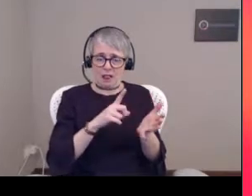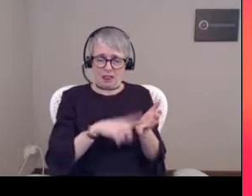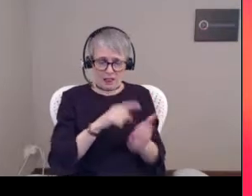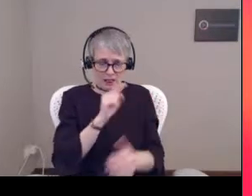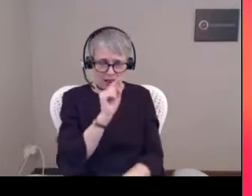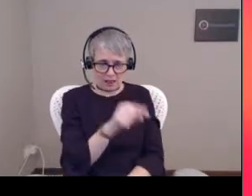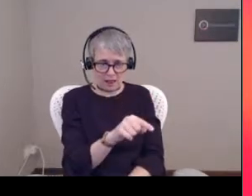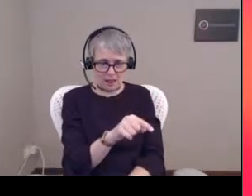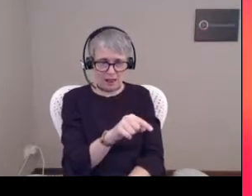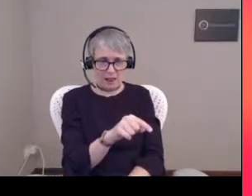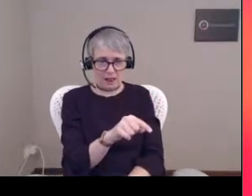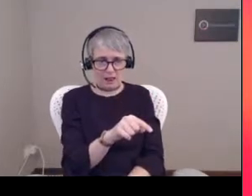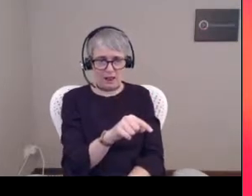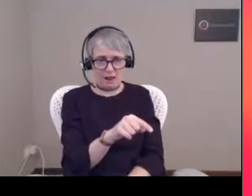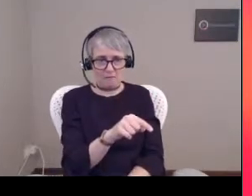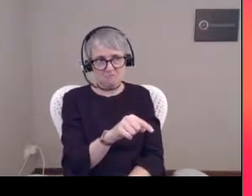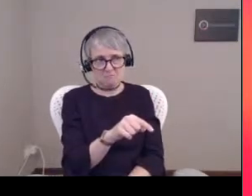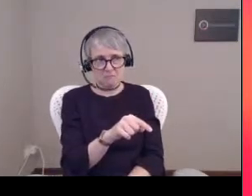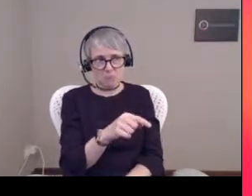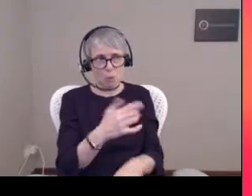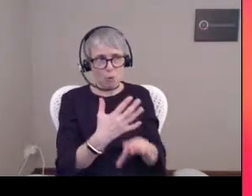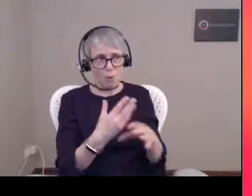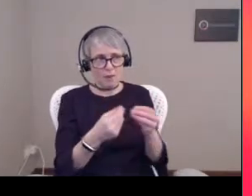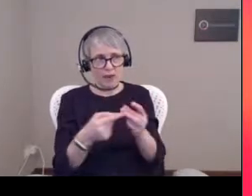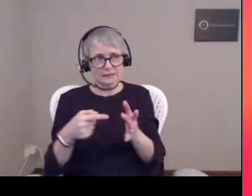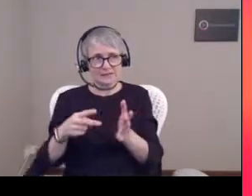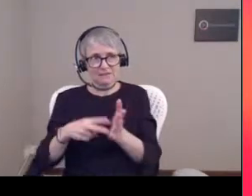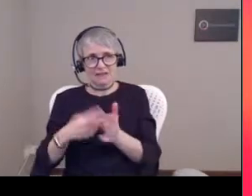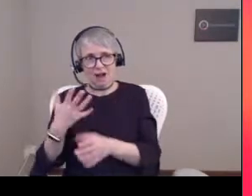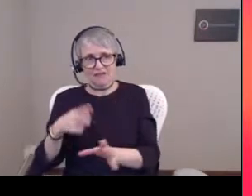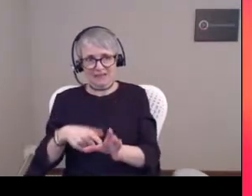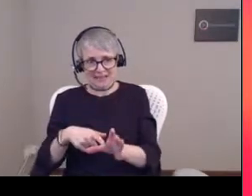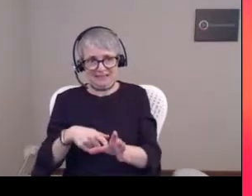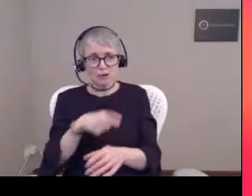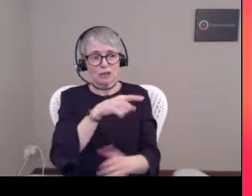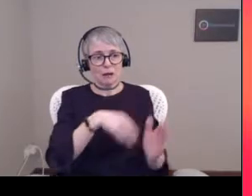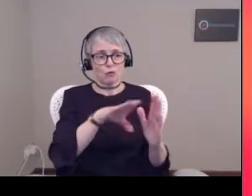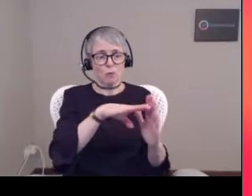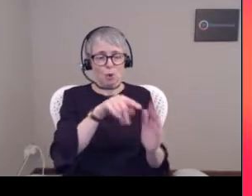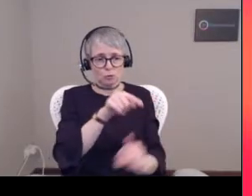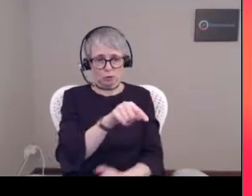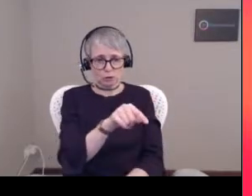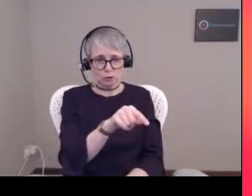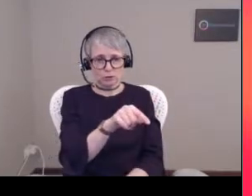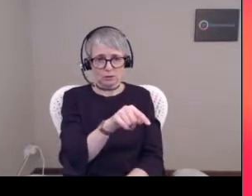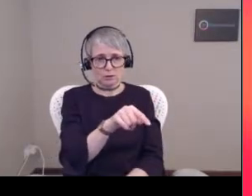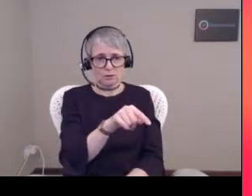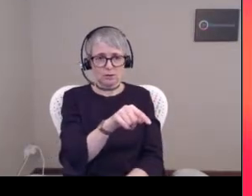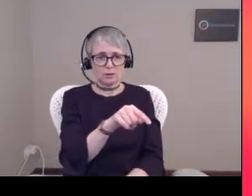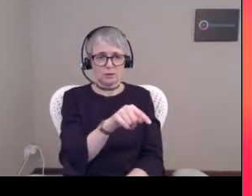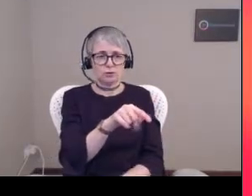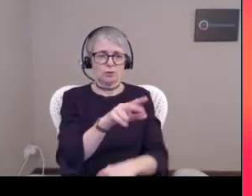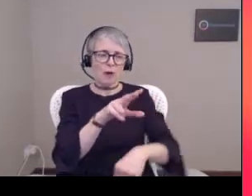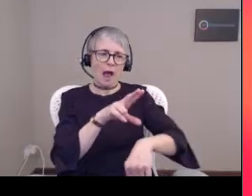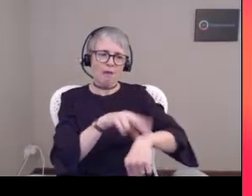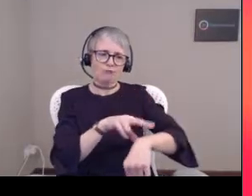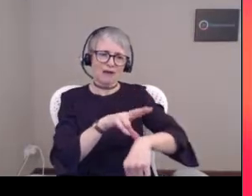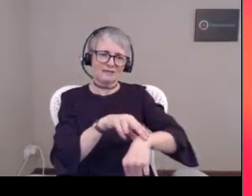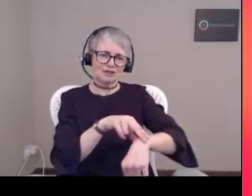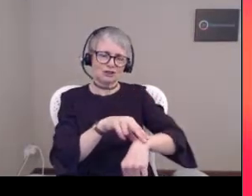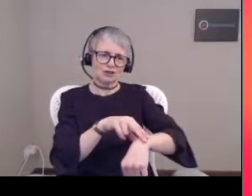been at ITV, sorry, for about 5 years. She's recently had an internal promotion into an apprentice people development